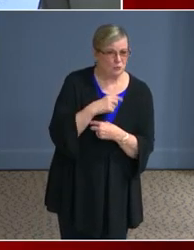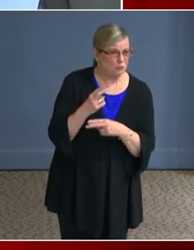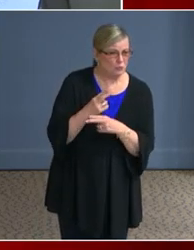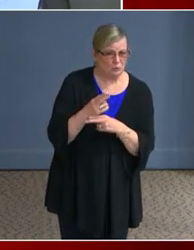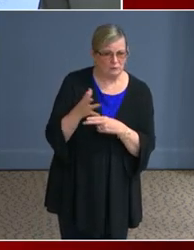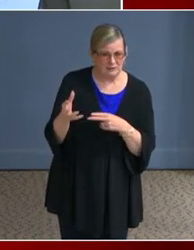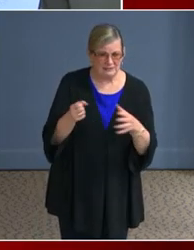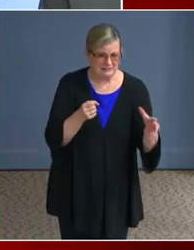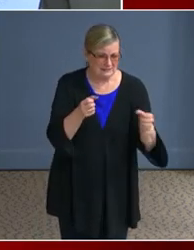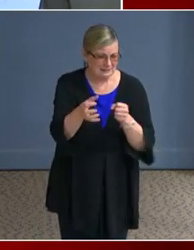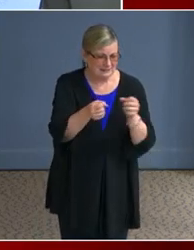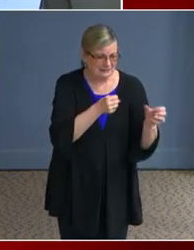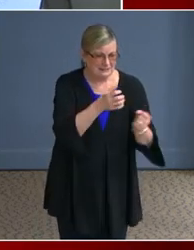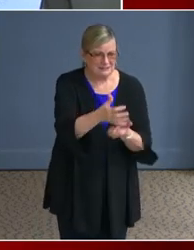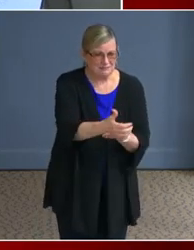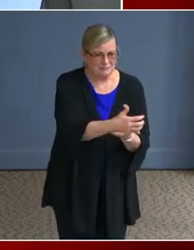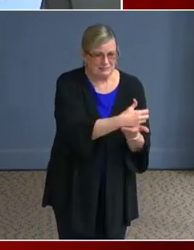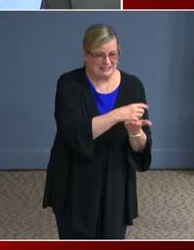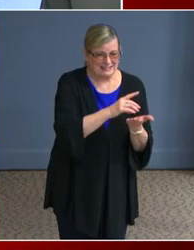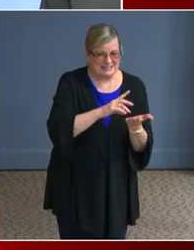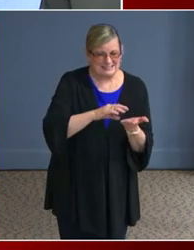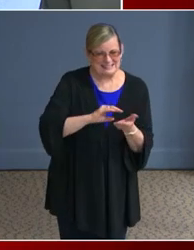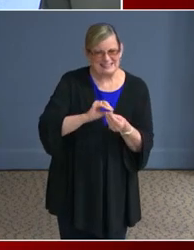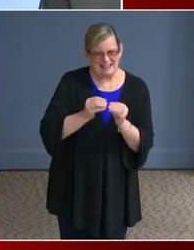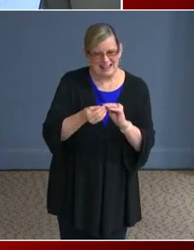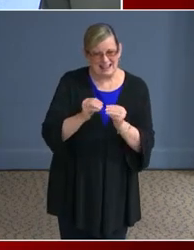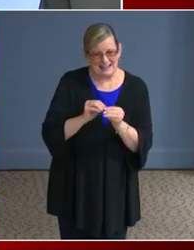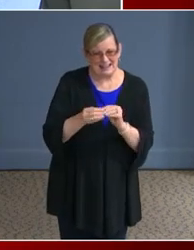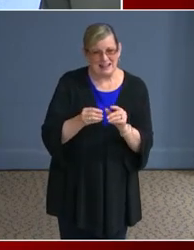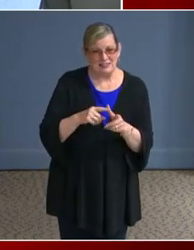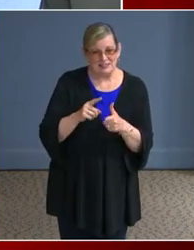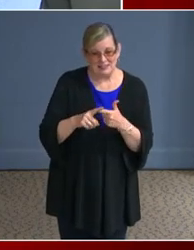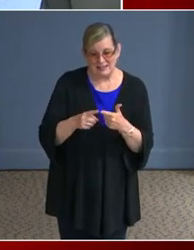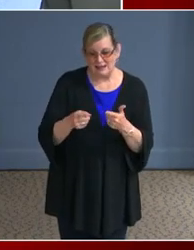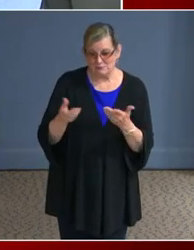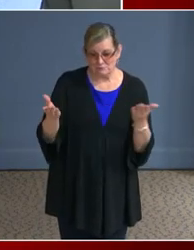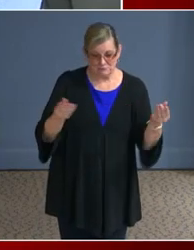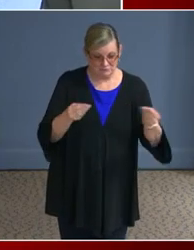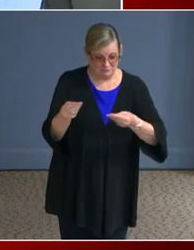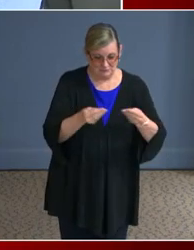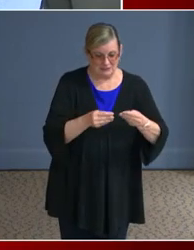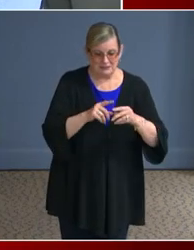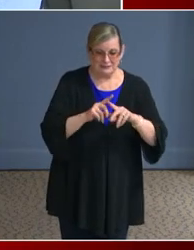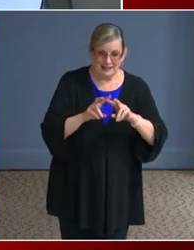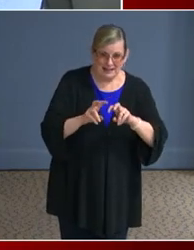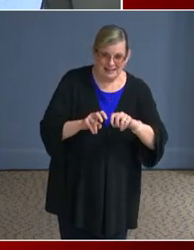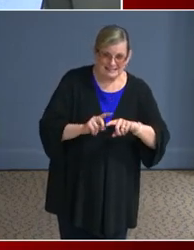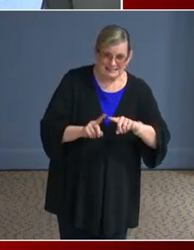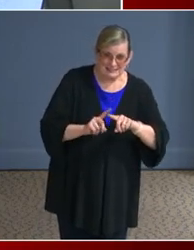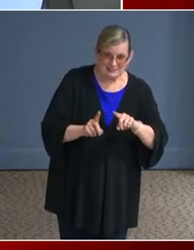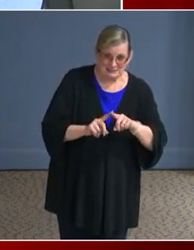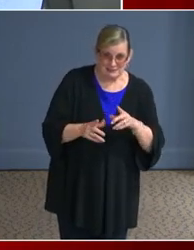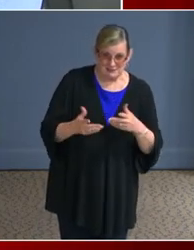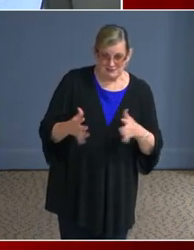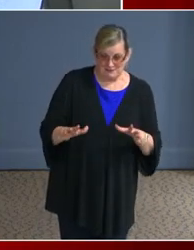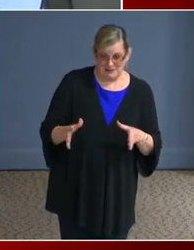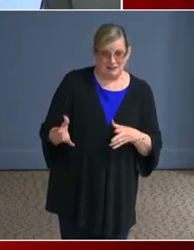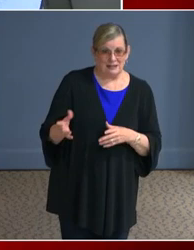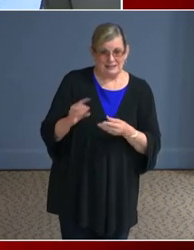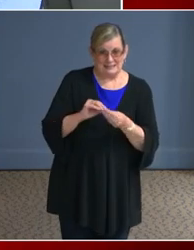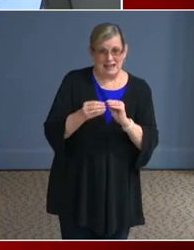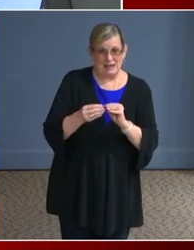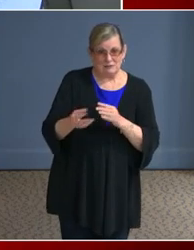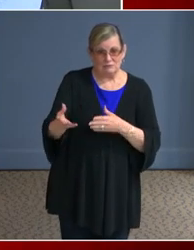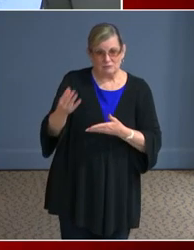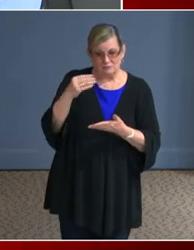of disparate sources and prepares it for analytics. The data came into the source appropriately, but did not move the data forward